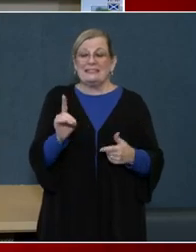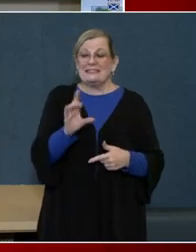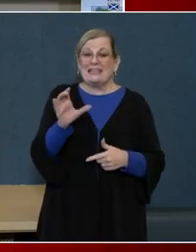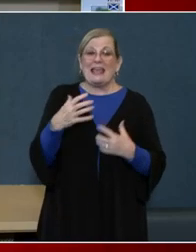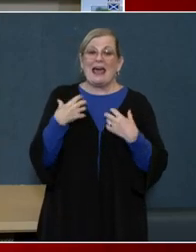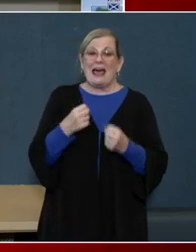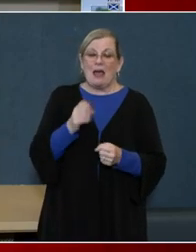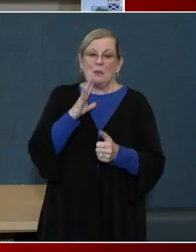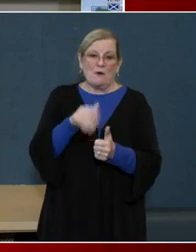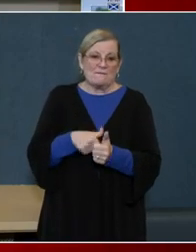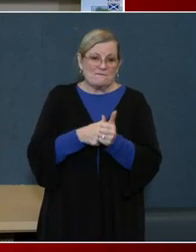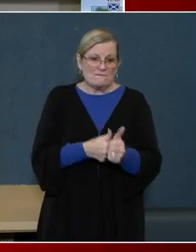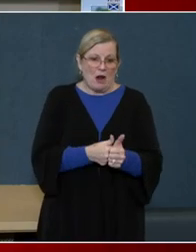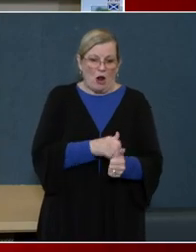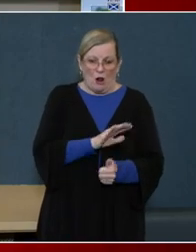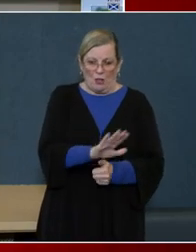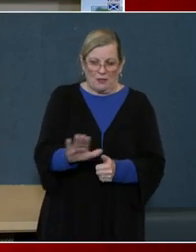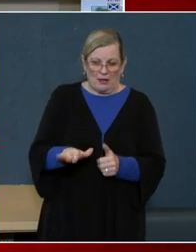protocol